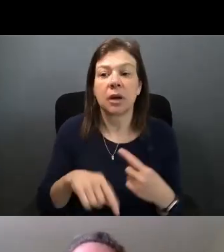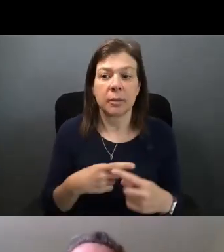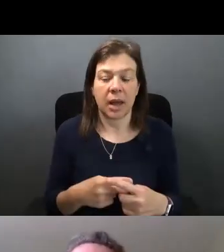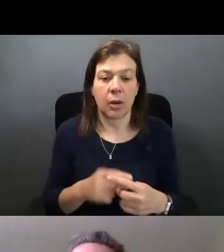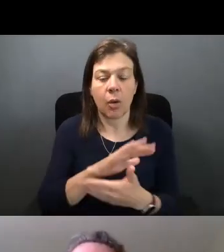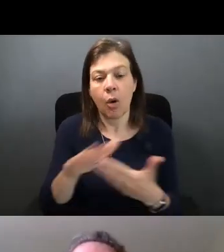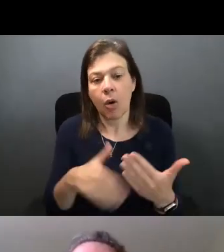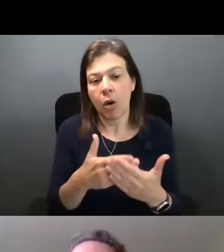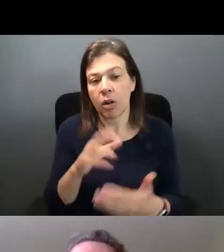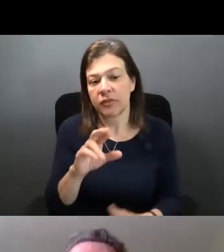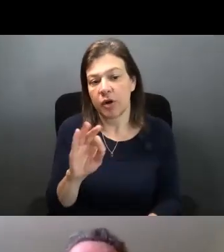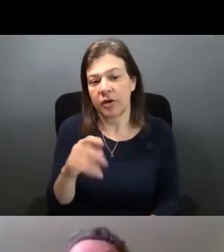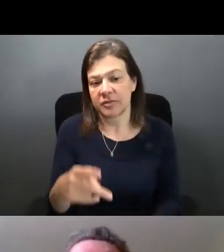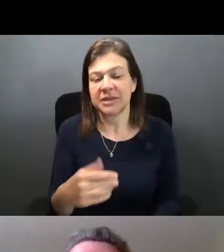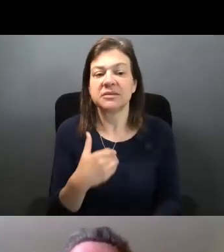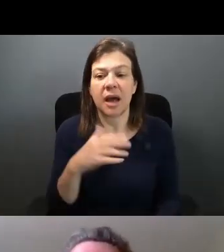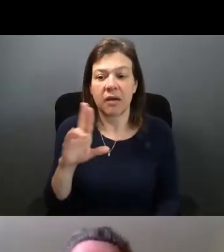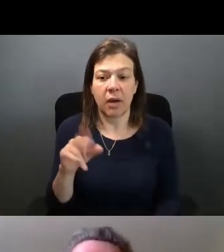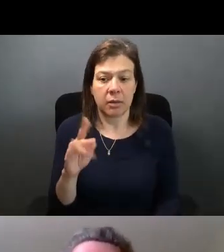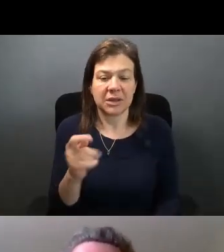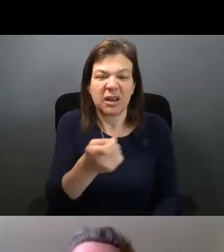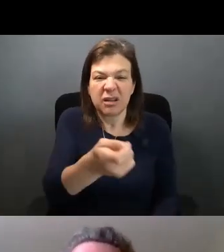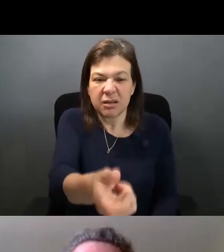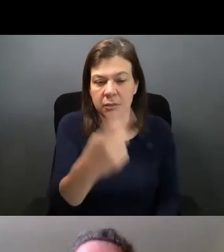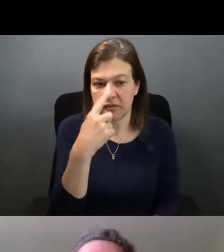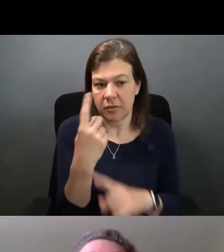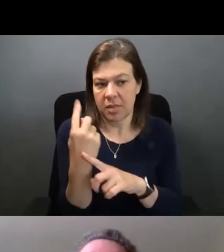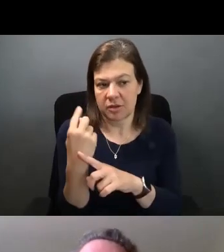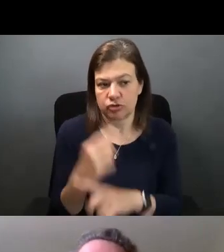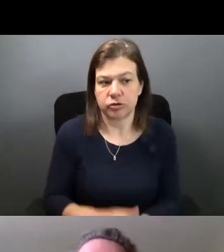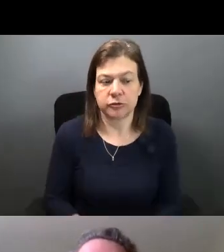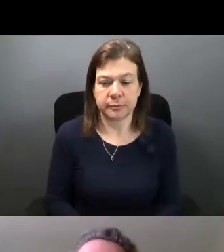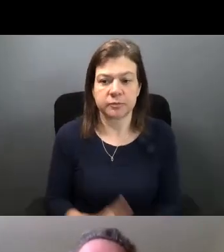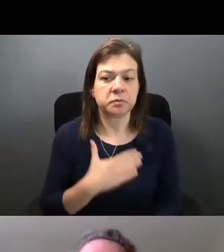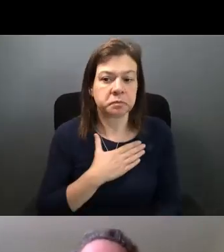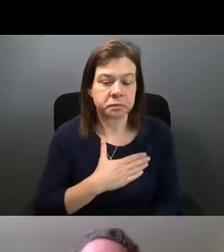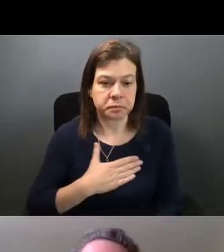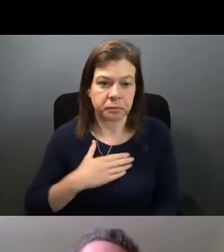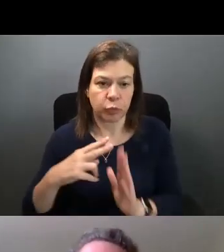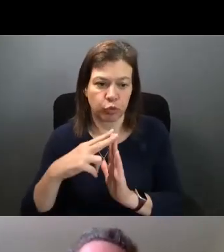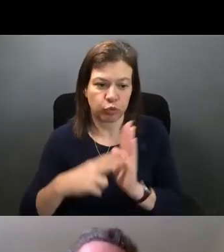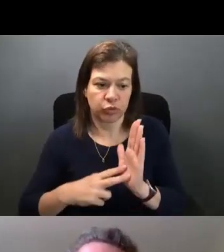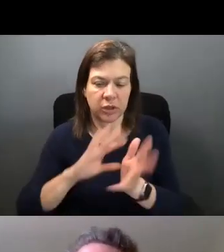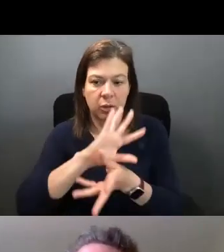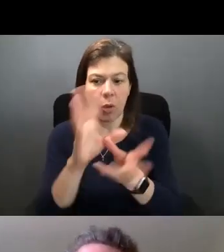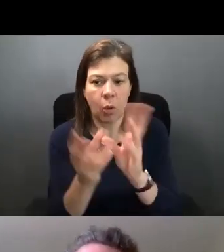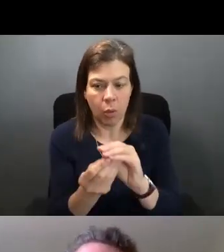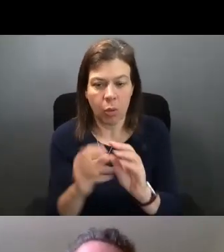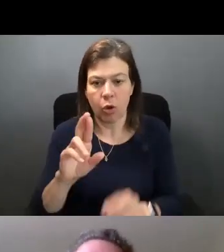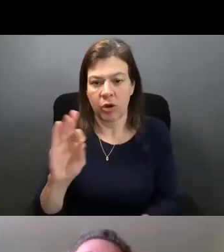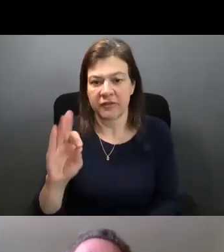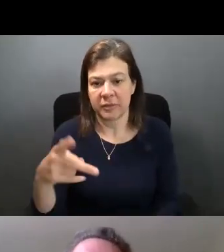of the RFPs have been updated slightly from last year, so please read the entire